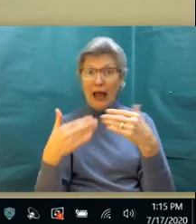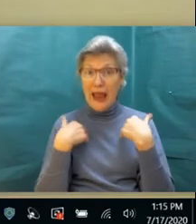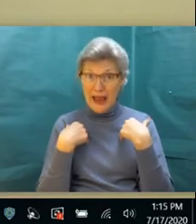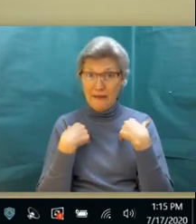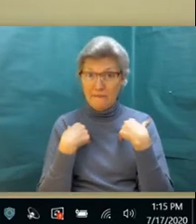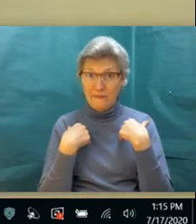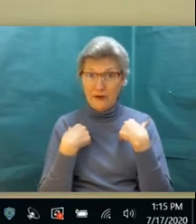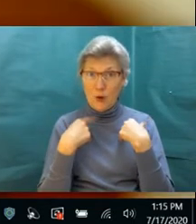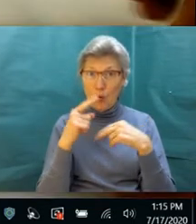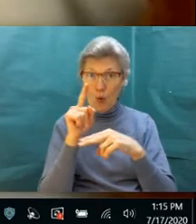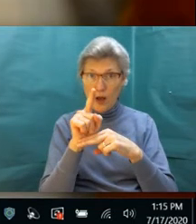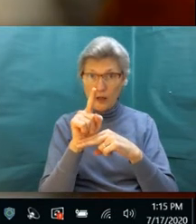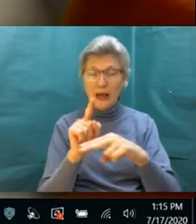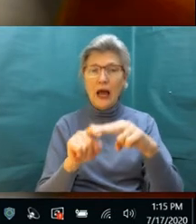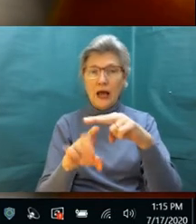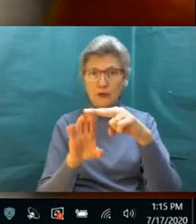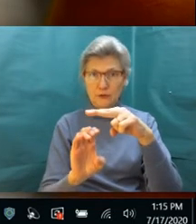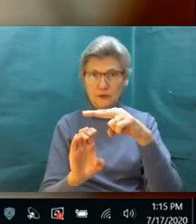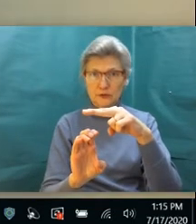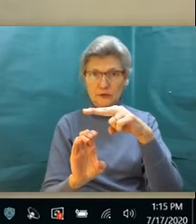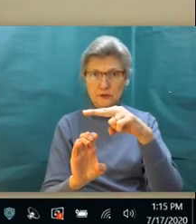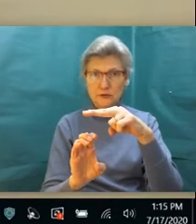have 1/100th.